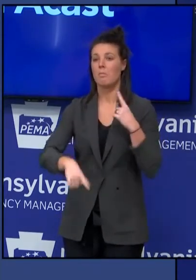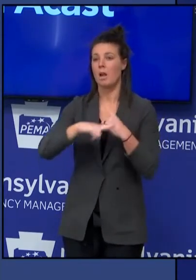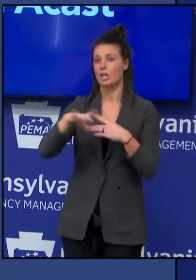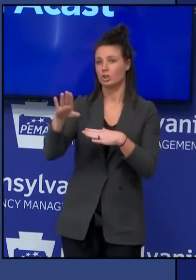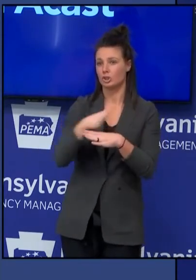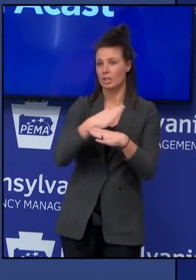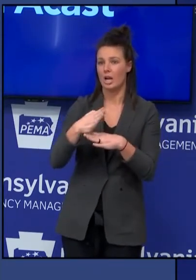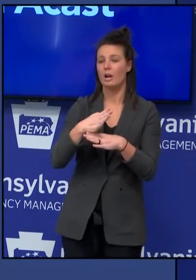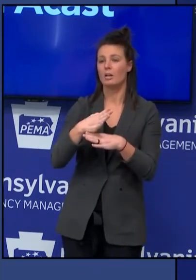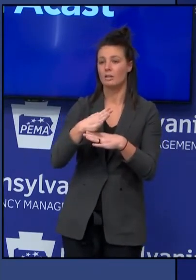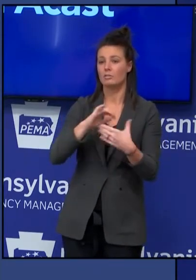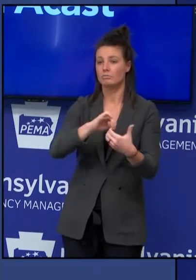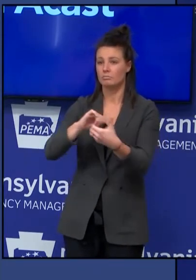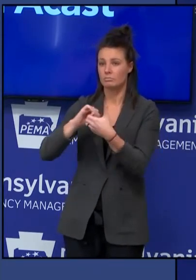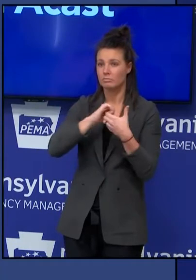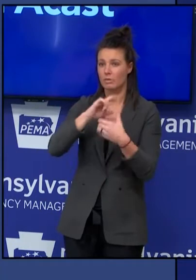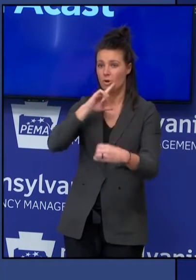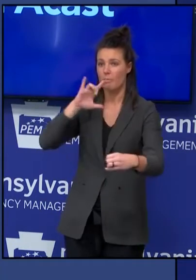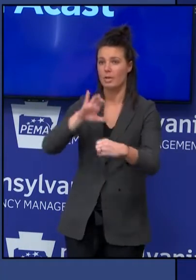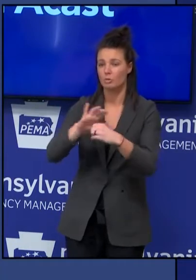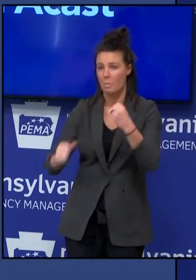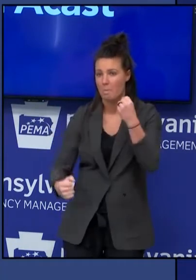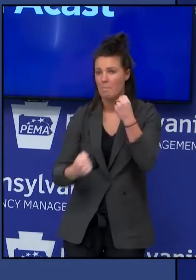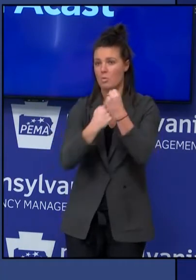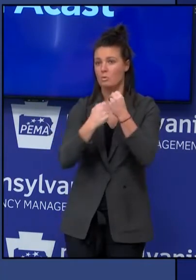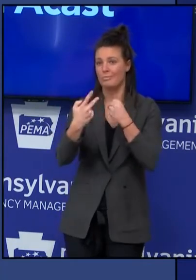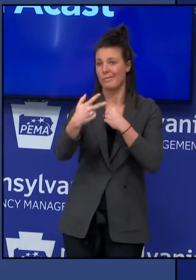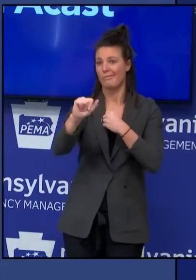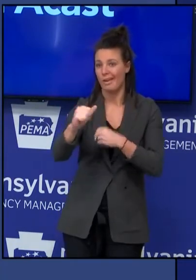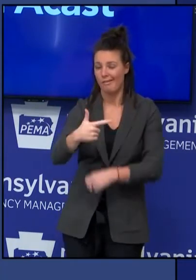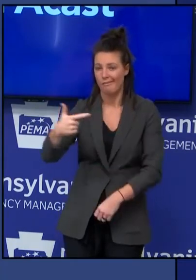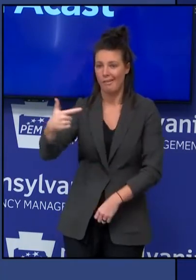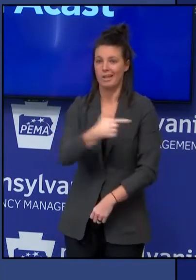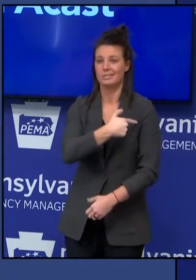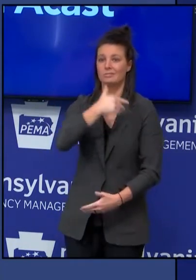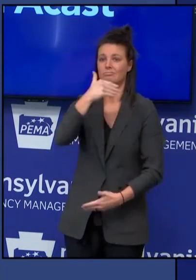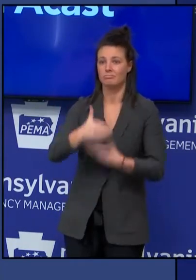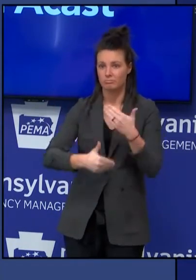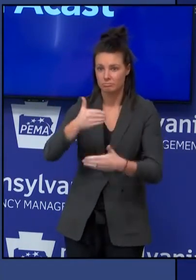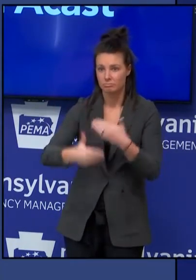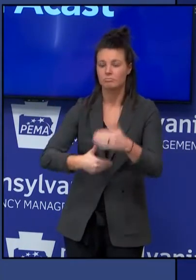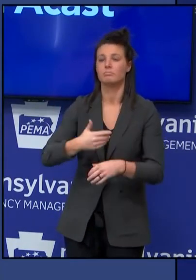our collective commitment to boosting Pennsylvania's vaccine rollout.